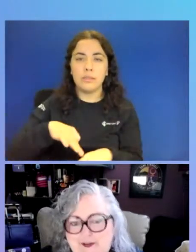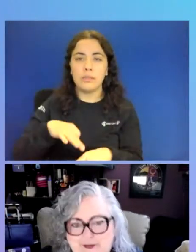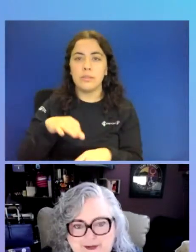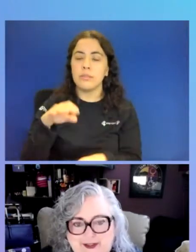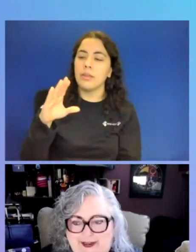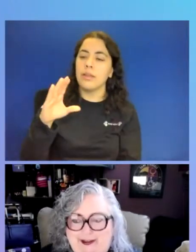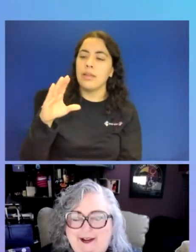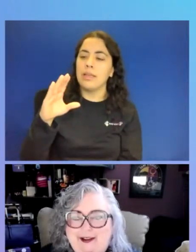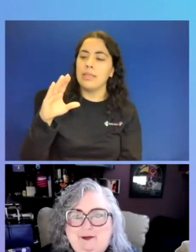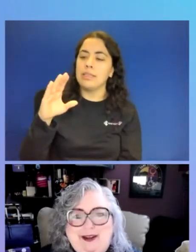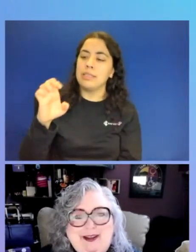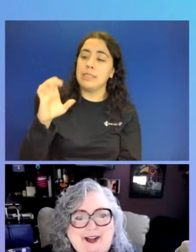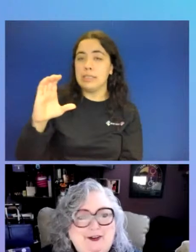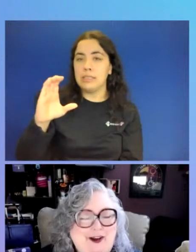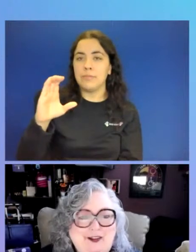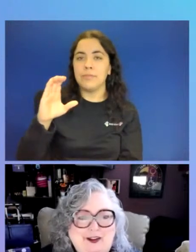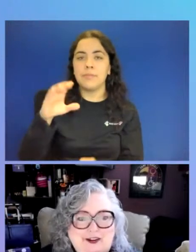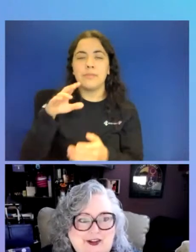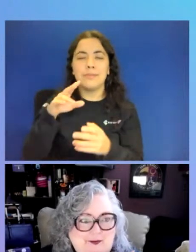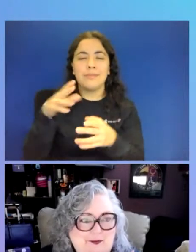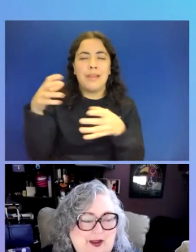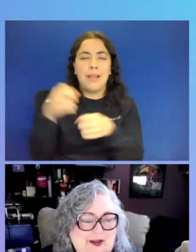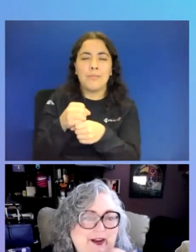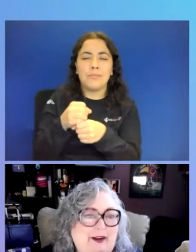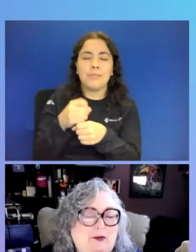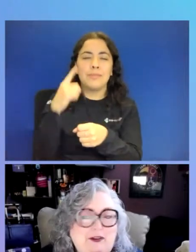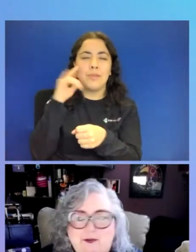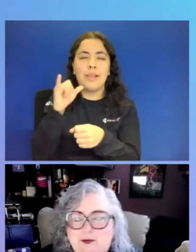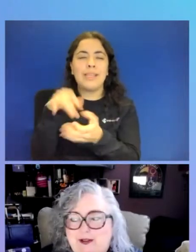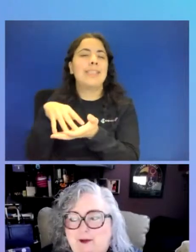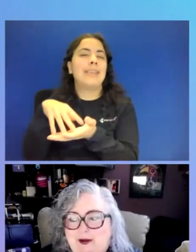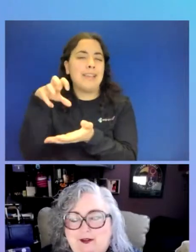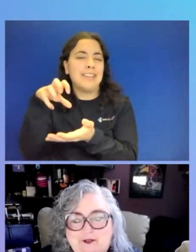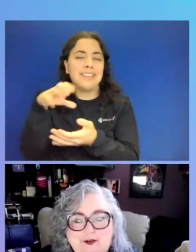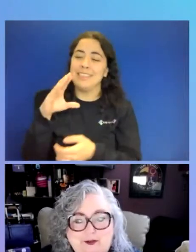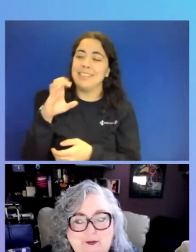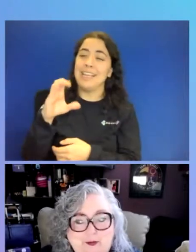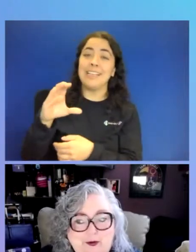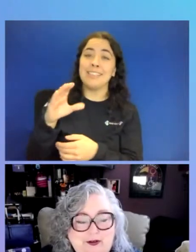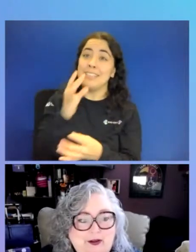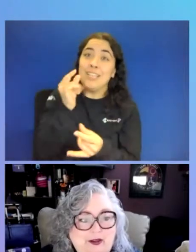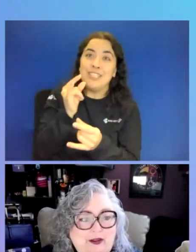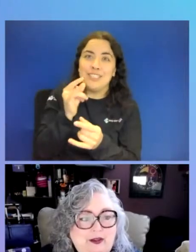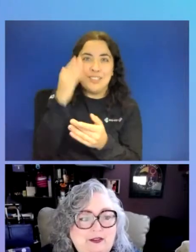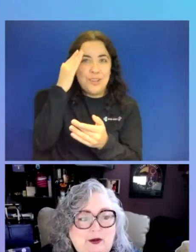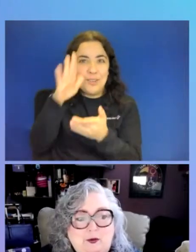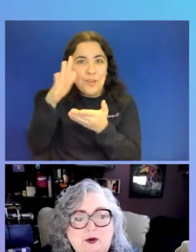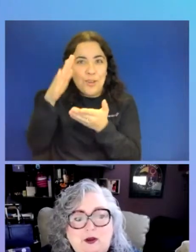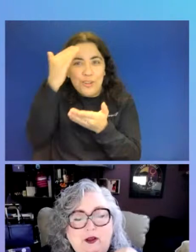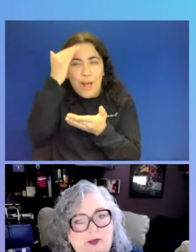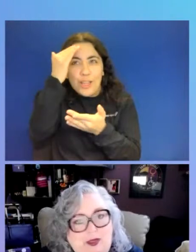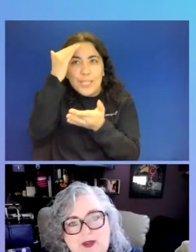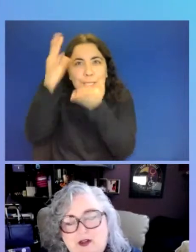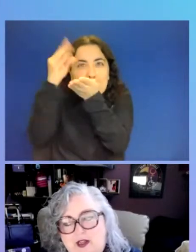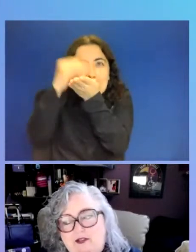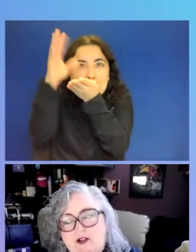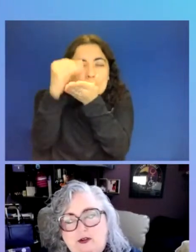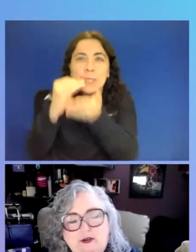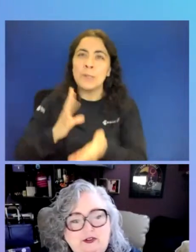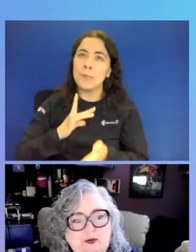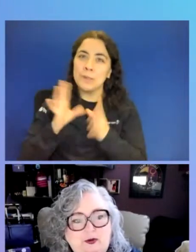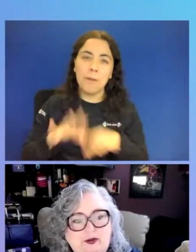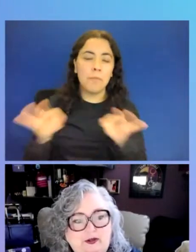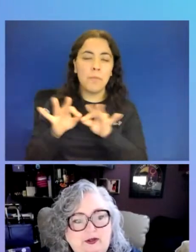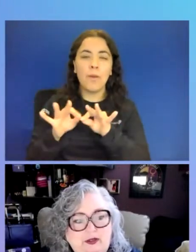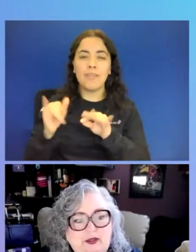delicious and delightful, and maintaining your knowledge and staying abreast of what's happening in the field is important. So that being a lifelong